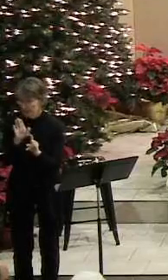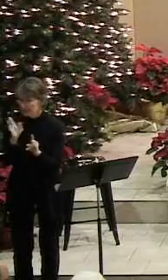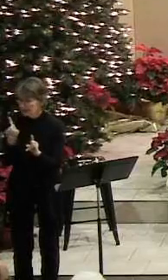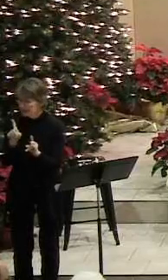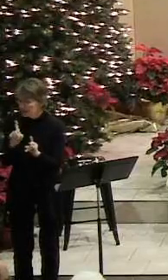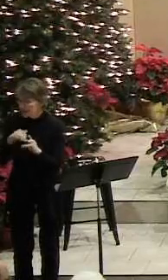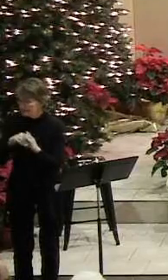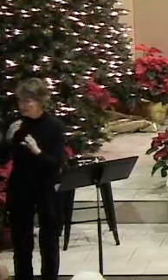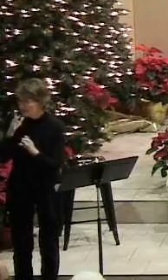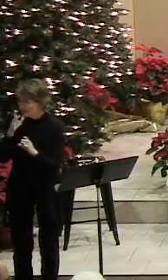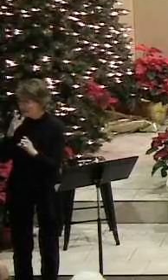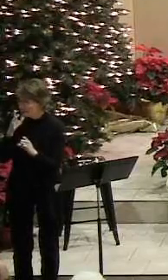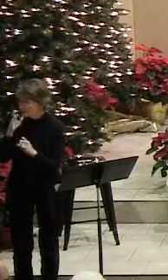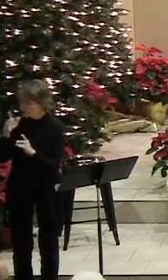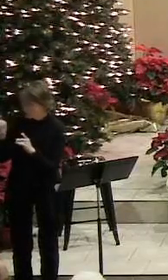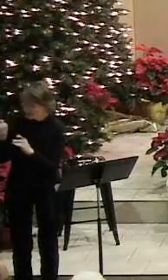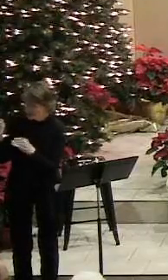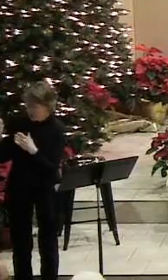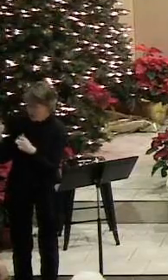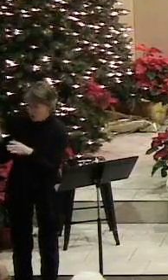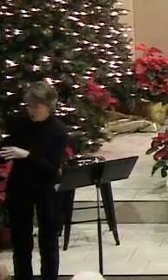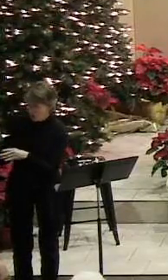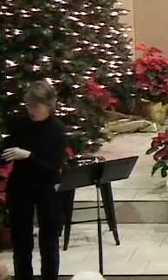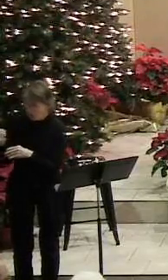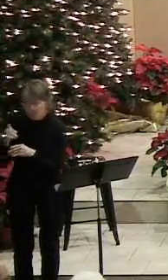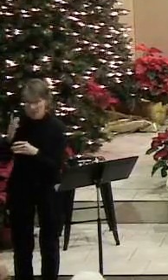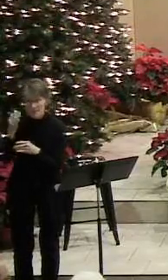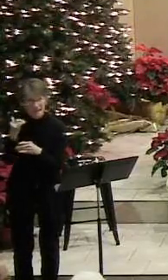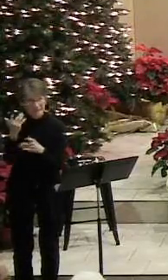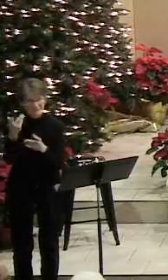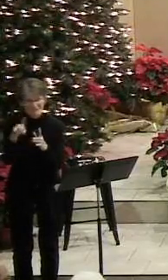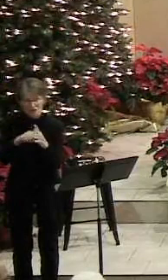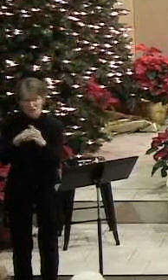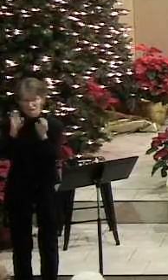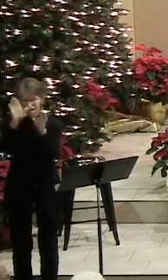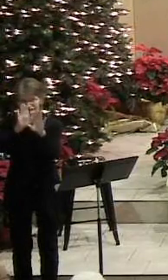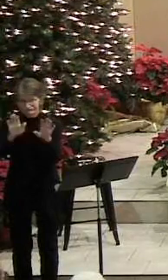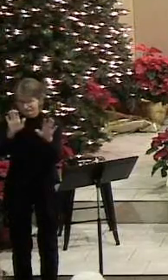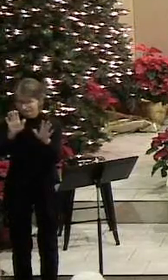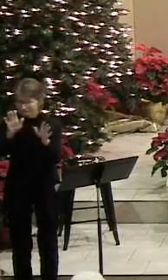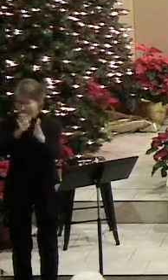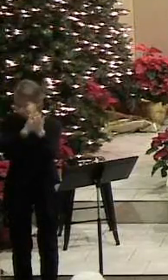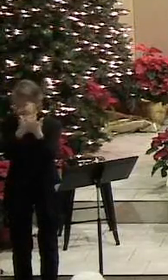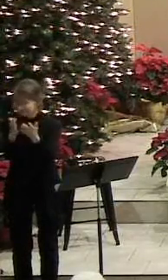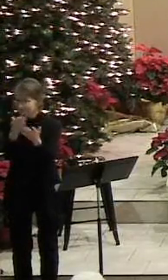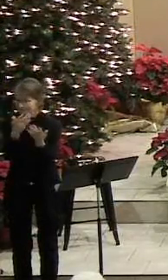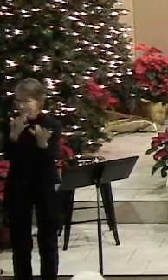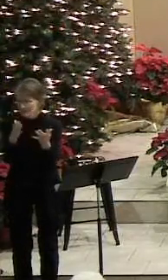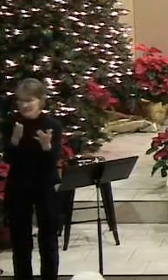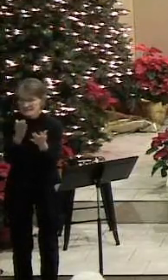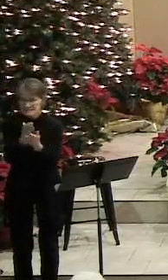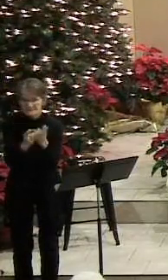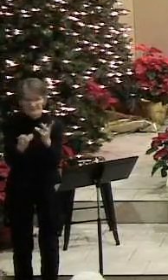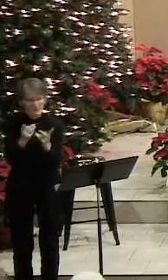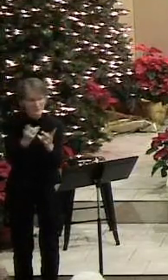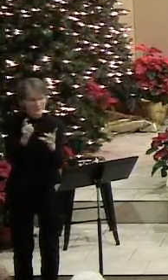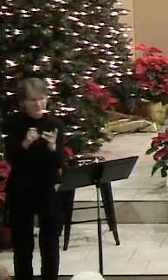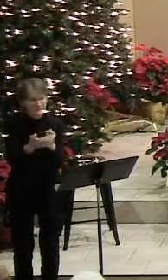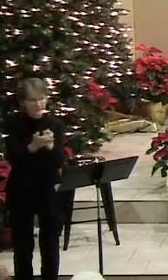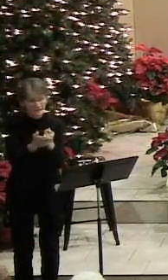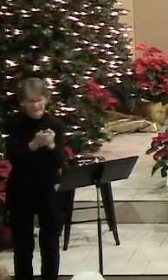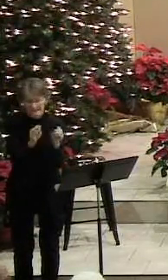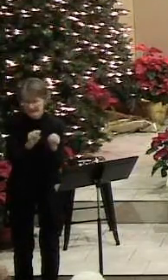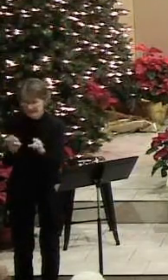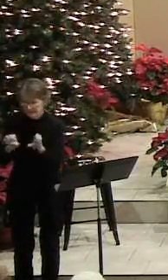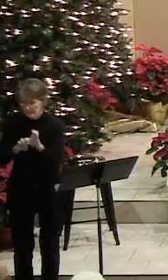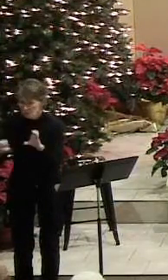Hall with the church cut off with scaffolding. People are needed to help remove the pews out of the church after the noon